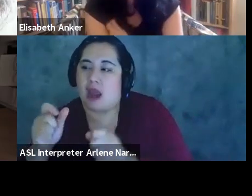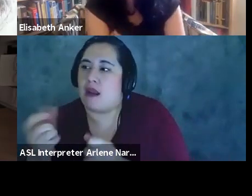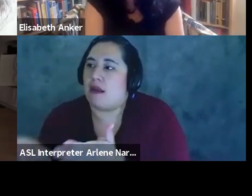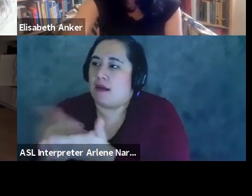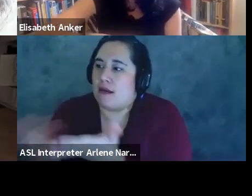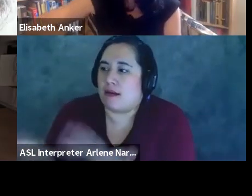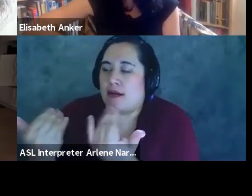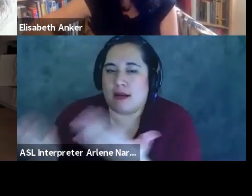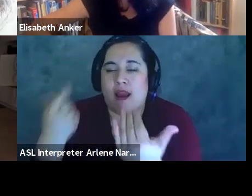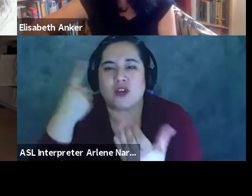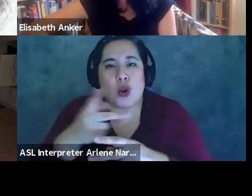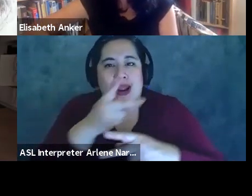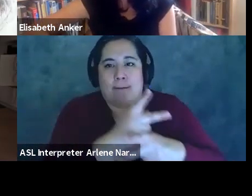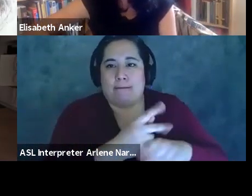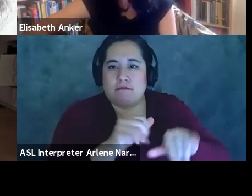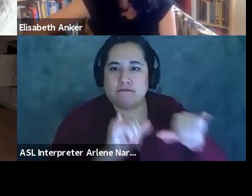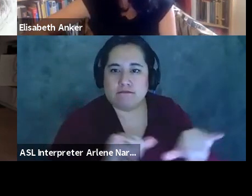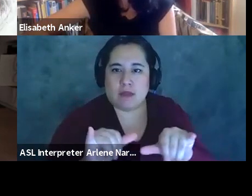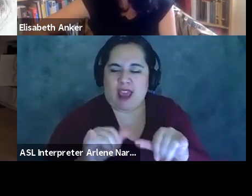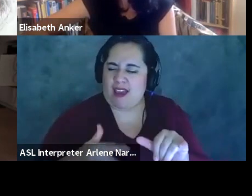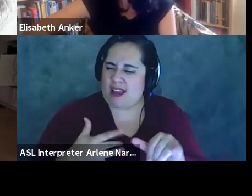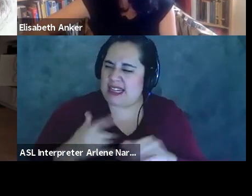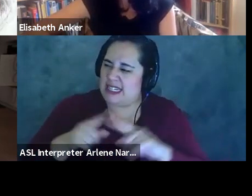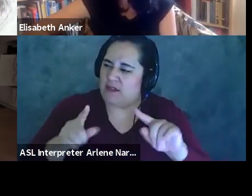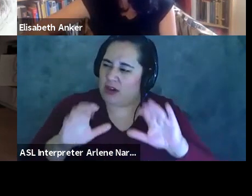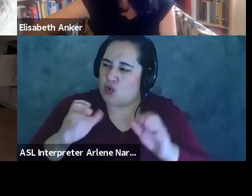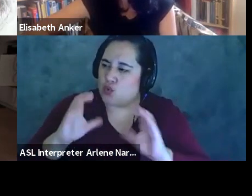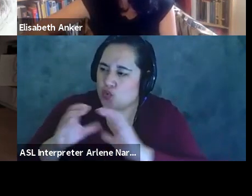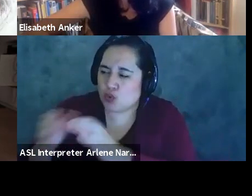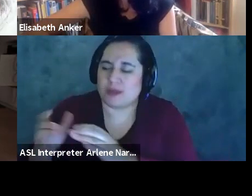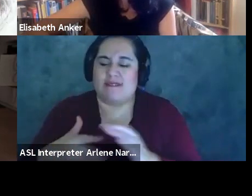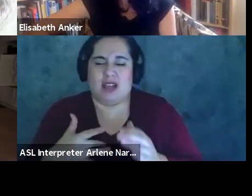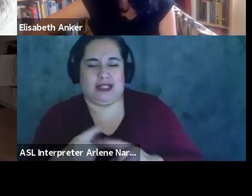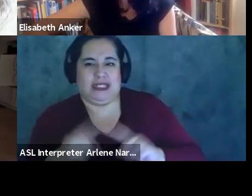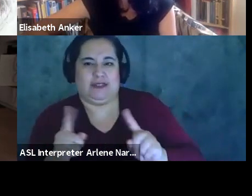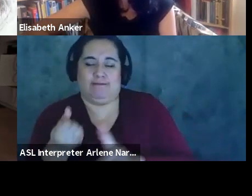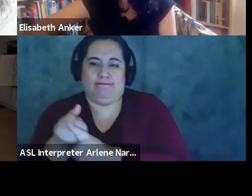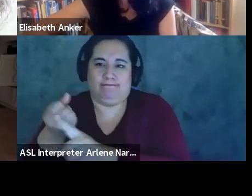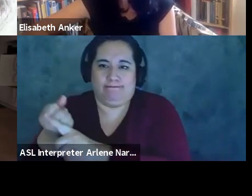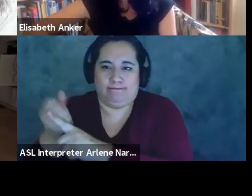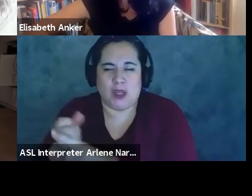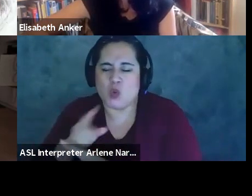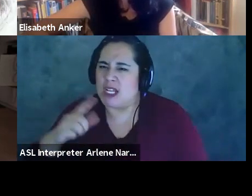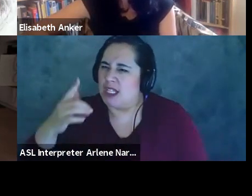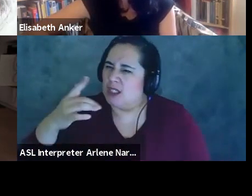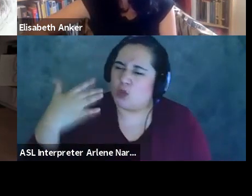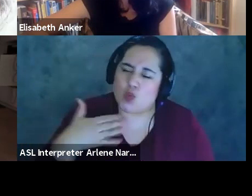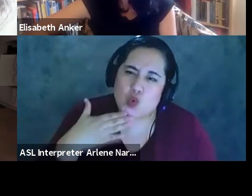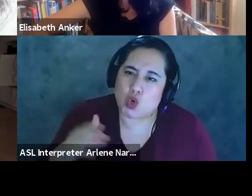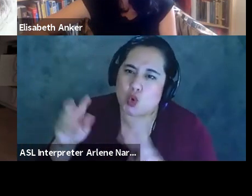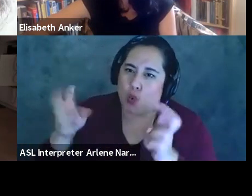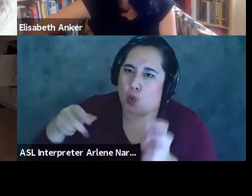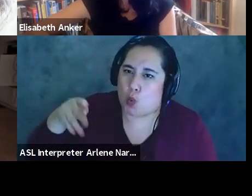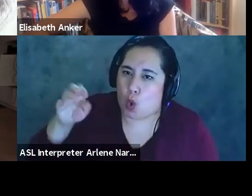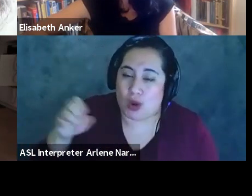the maintenance of order, and it's felt by different constituencies in different ways. And there's actually a brilliant quote for those people who haven't read David